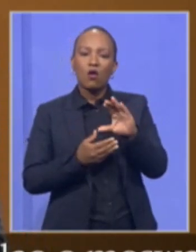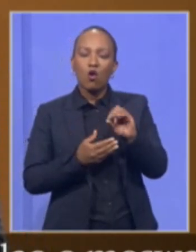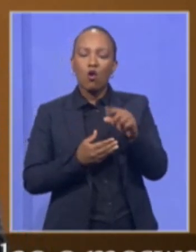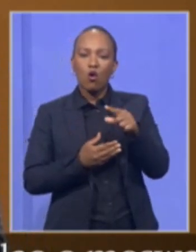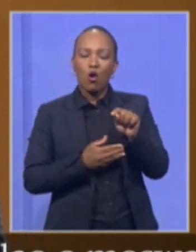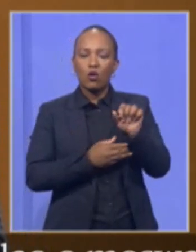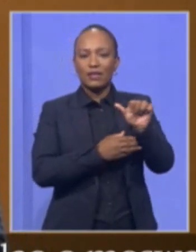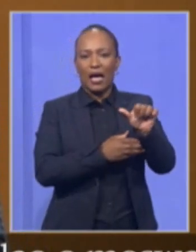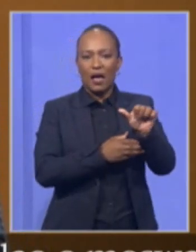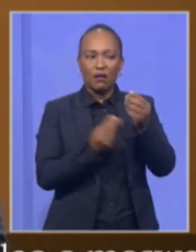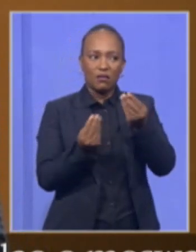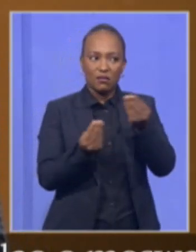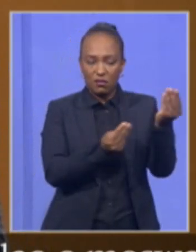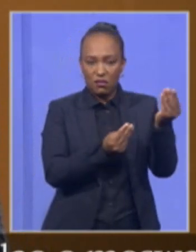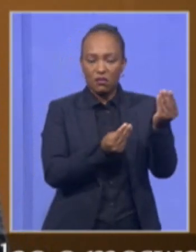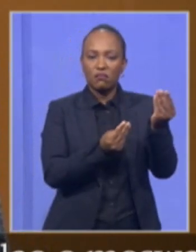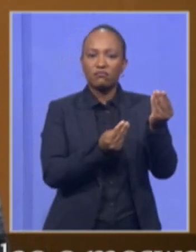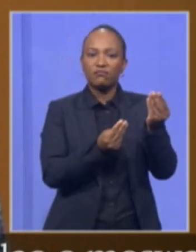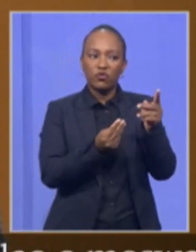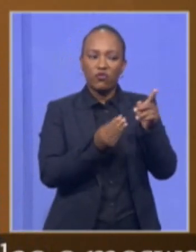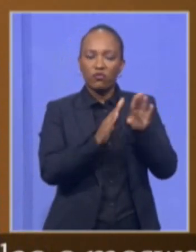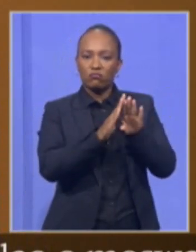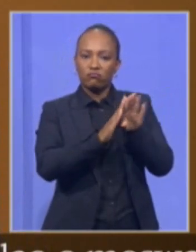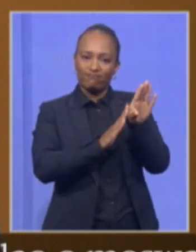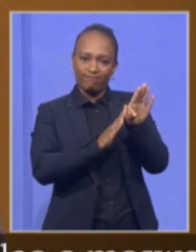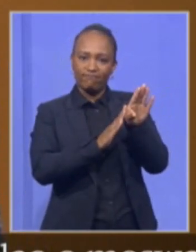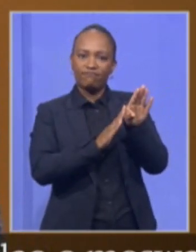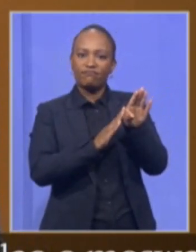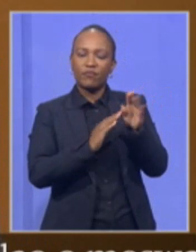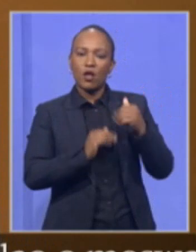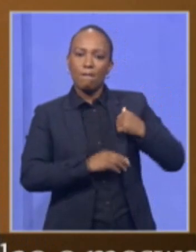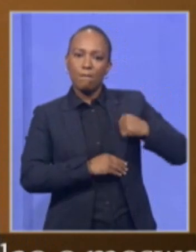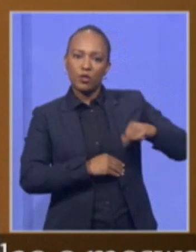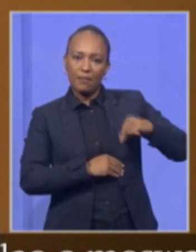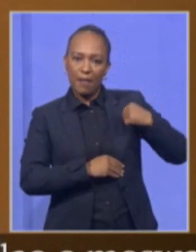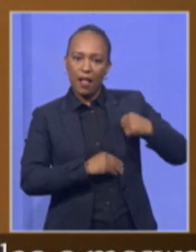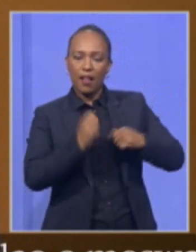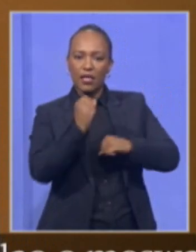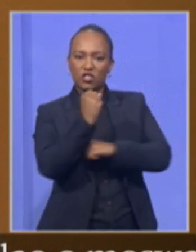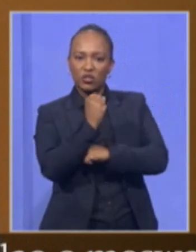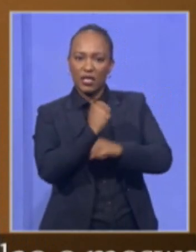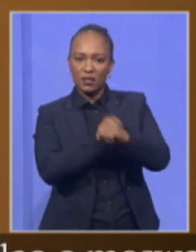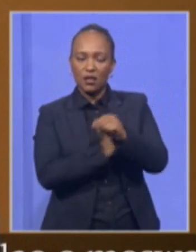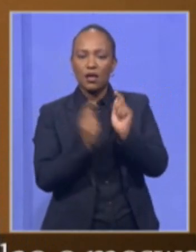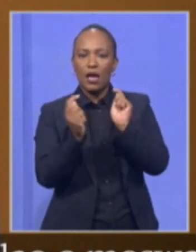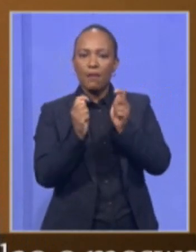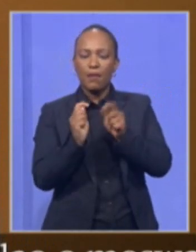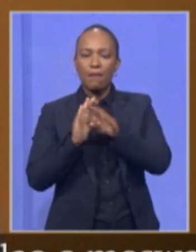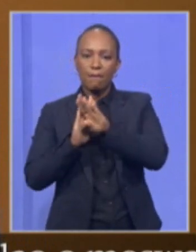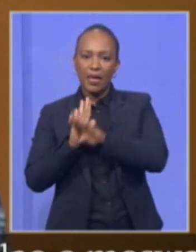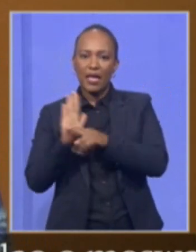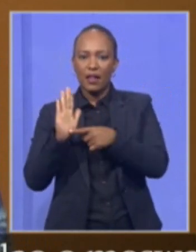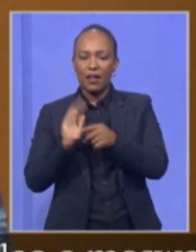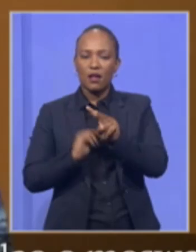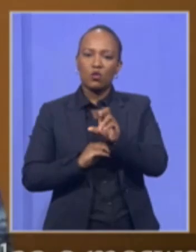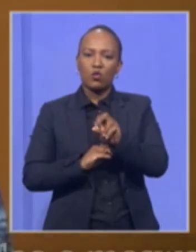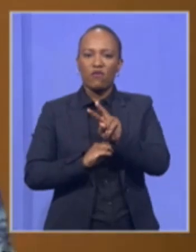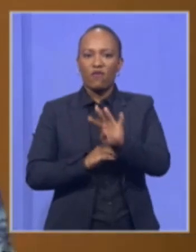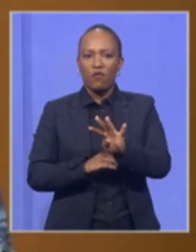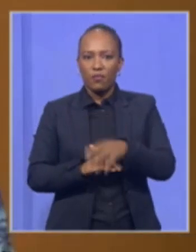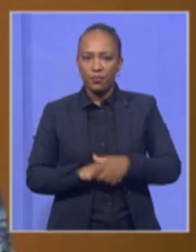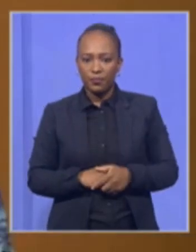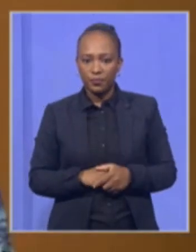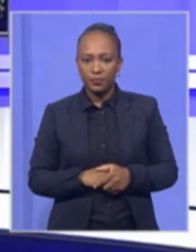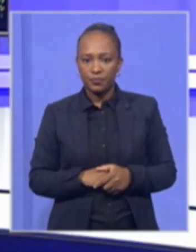a basis for the development of the Municipal Structures Amendment Bill 2024.